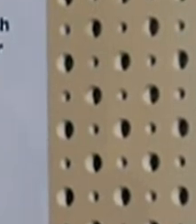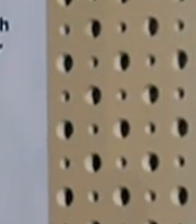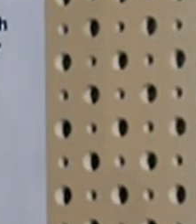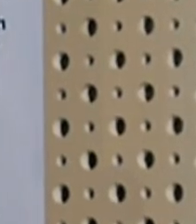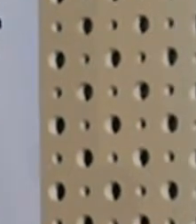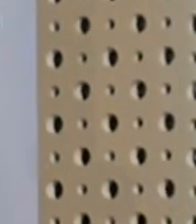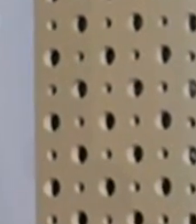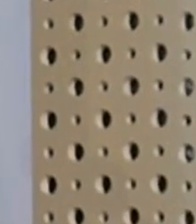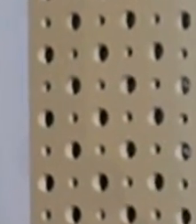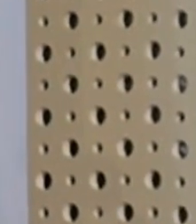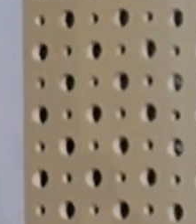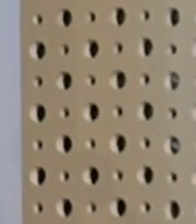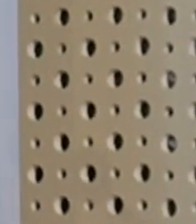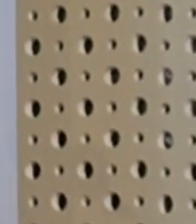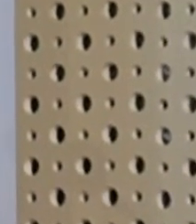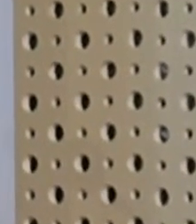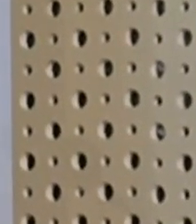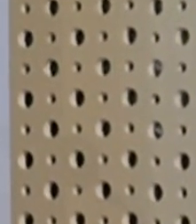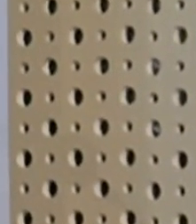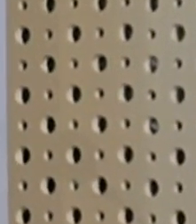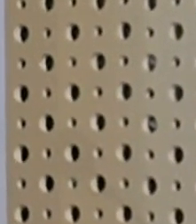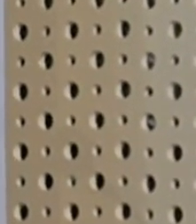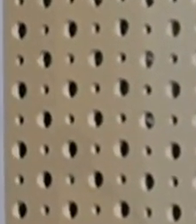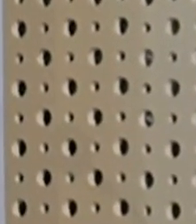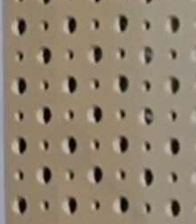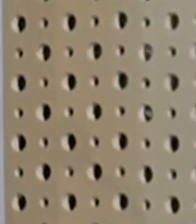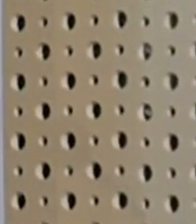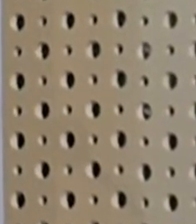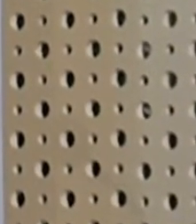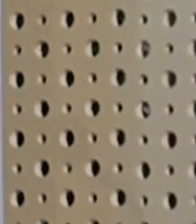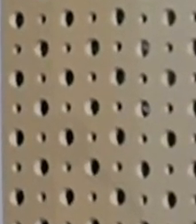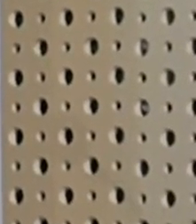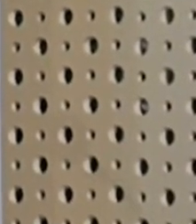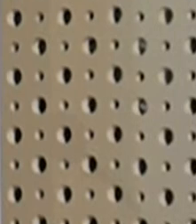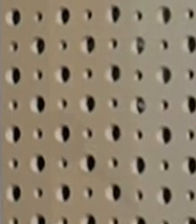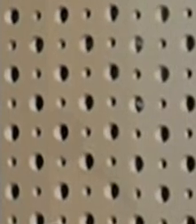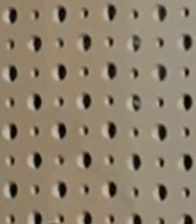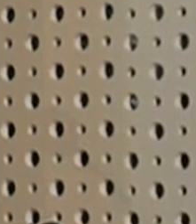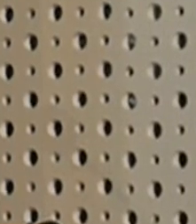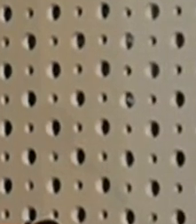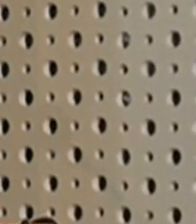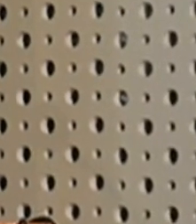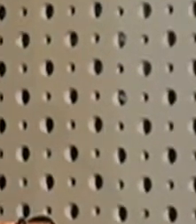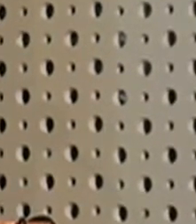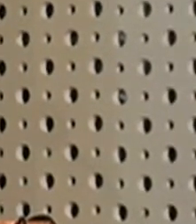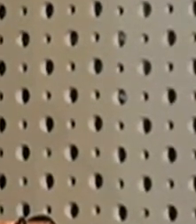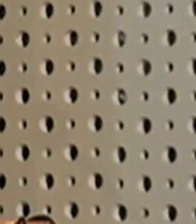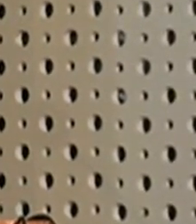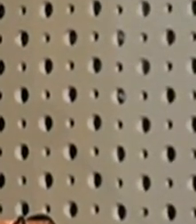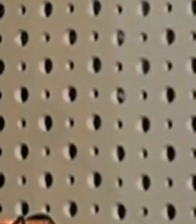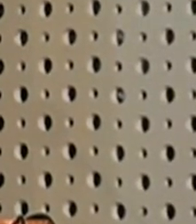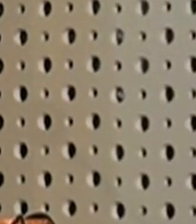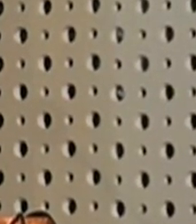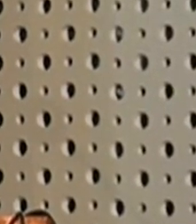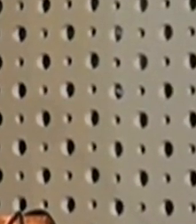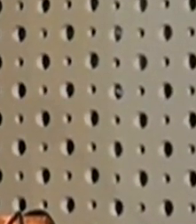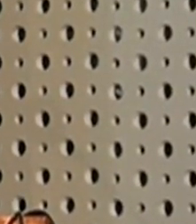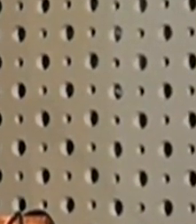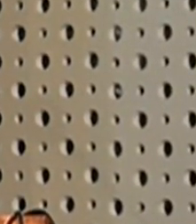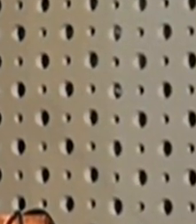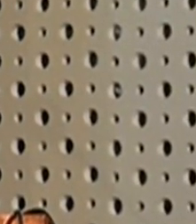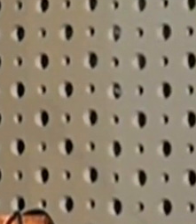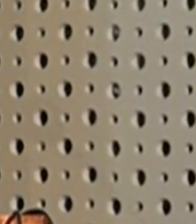see, is a team from the department that is the policymaker, led by the Deputy